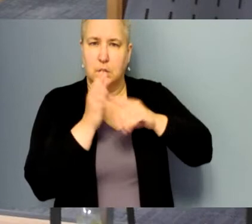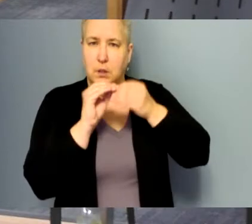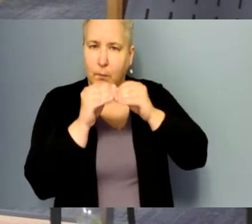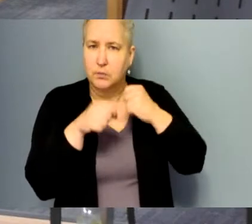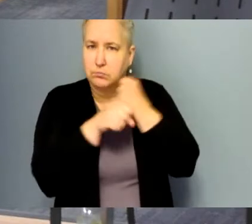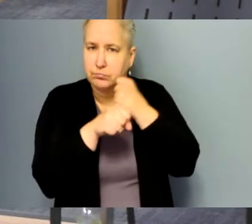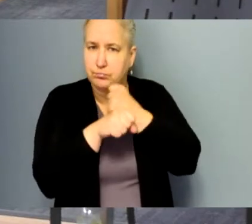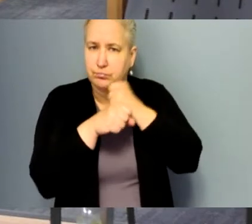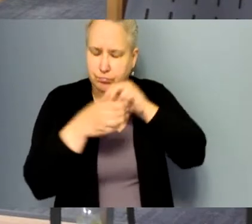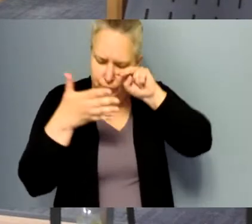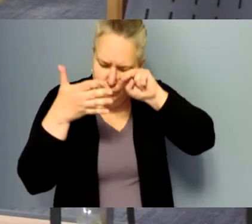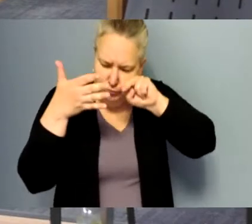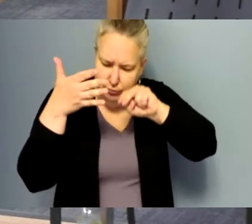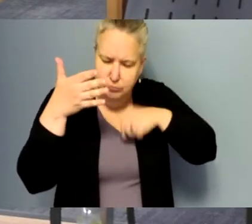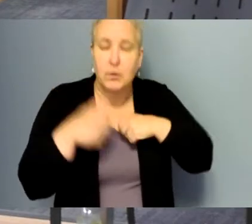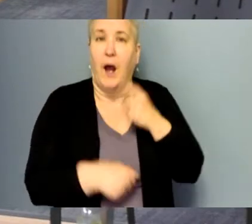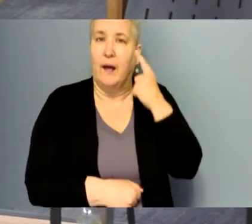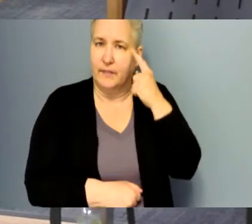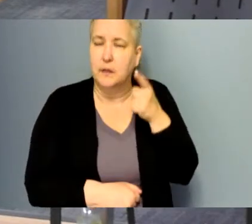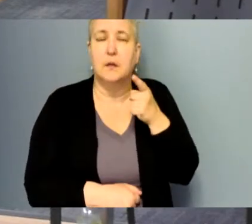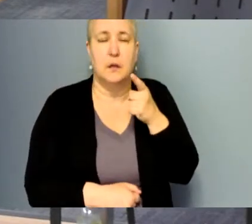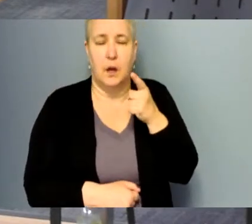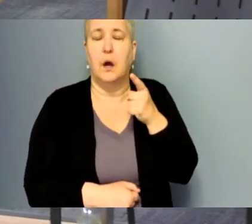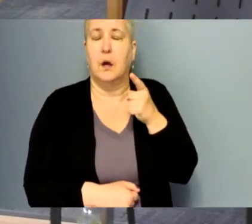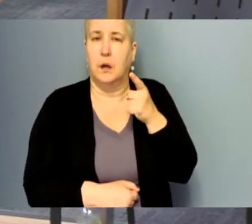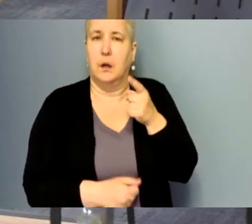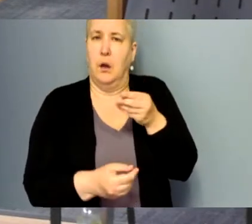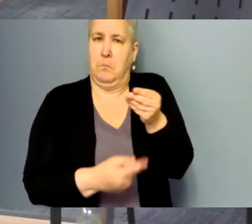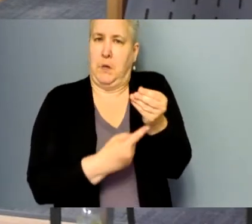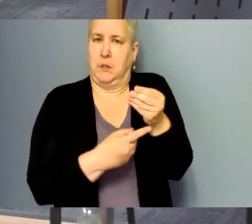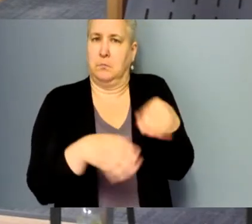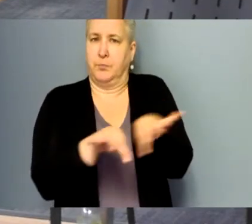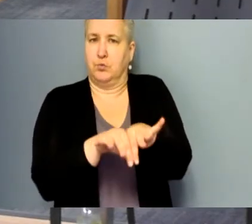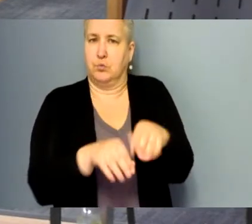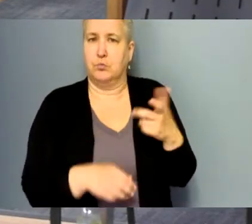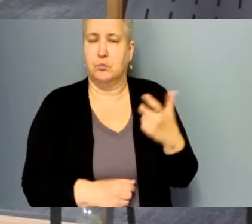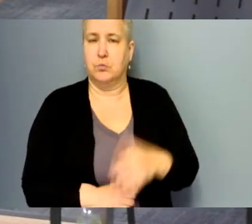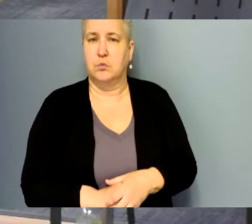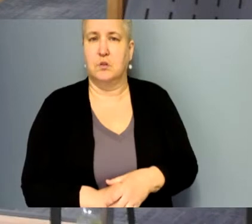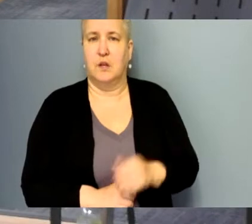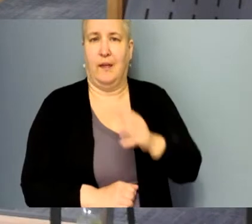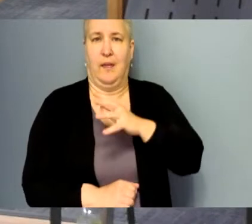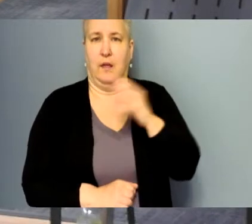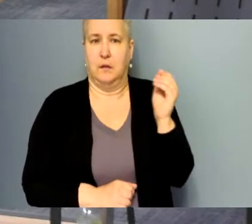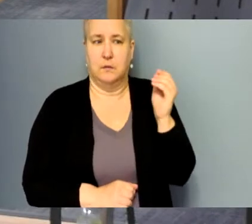statistics. I think money is important, and